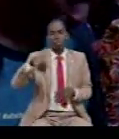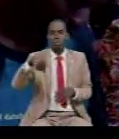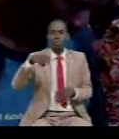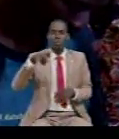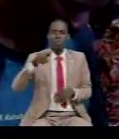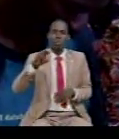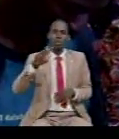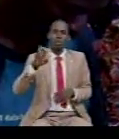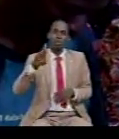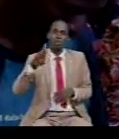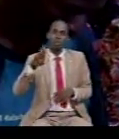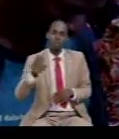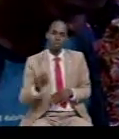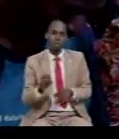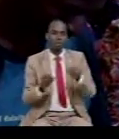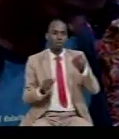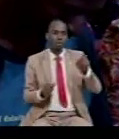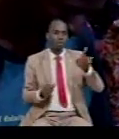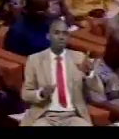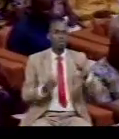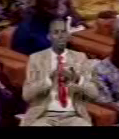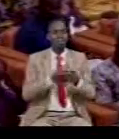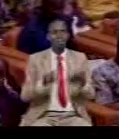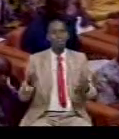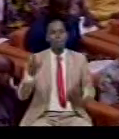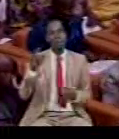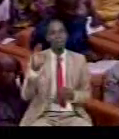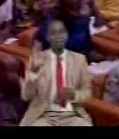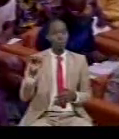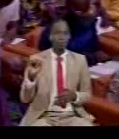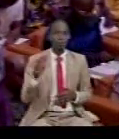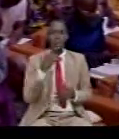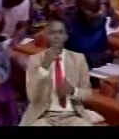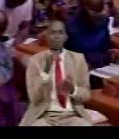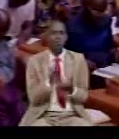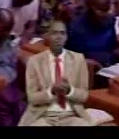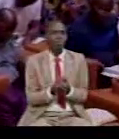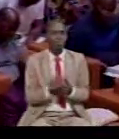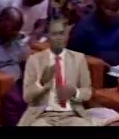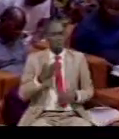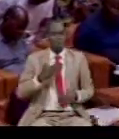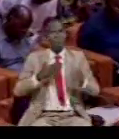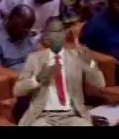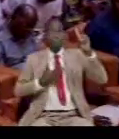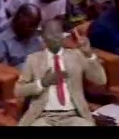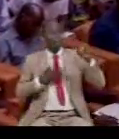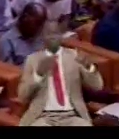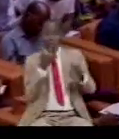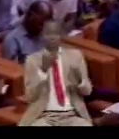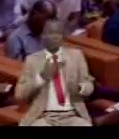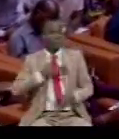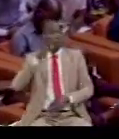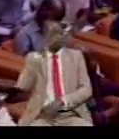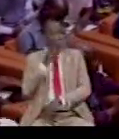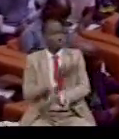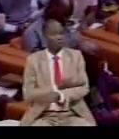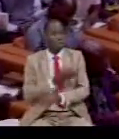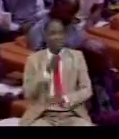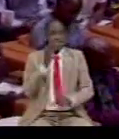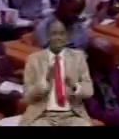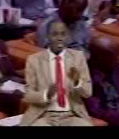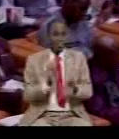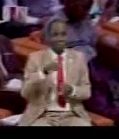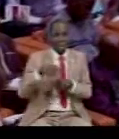15. Proverbs 23, verse 15, my son, if thine heart be wise,